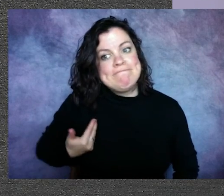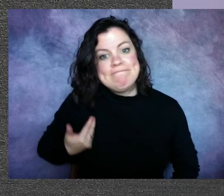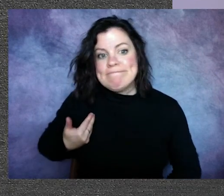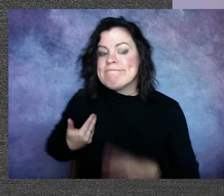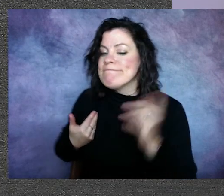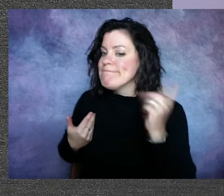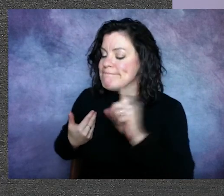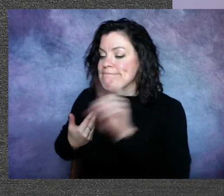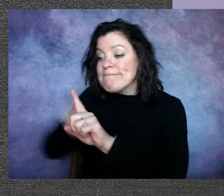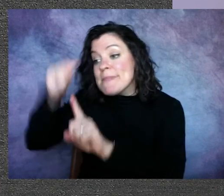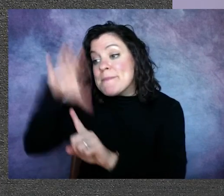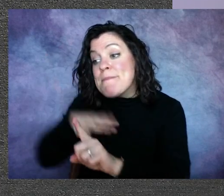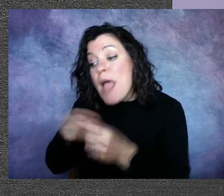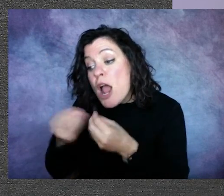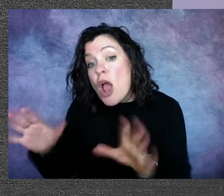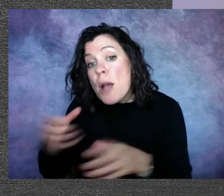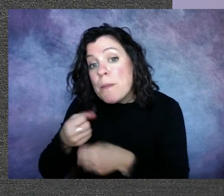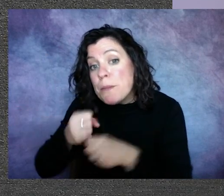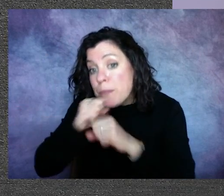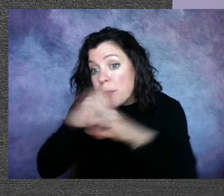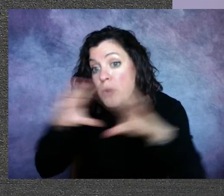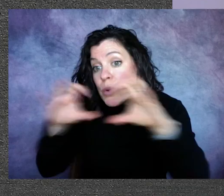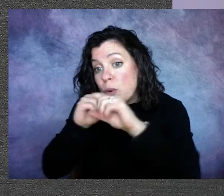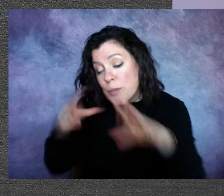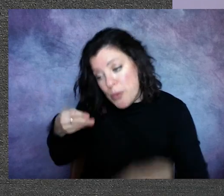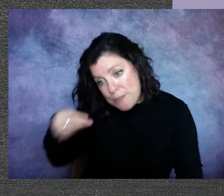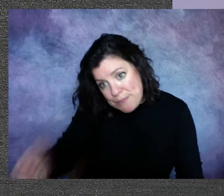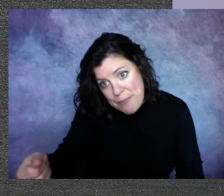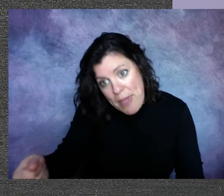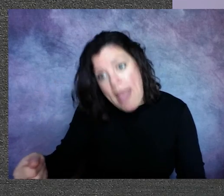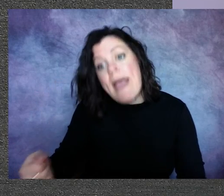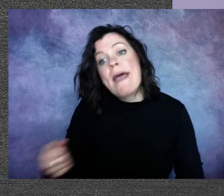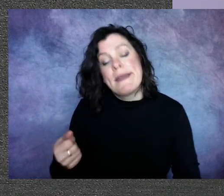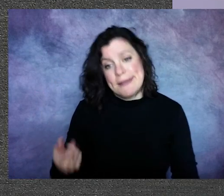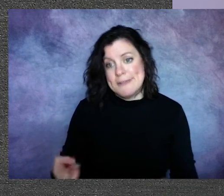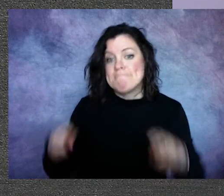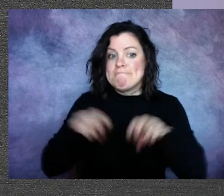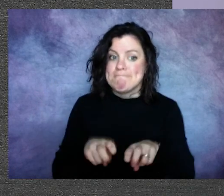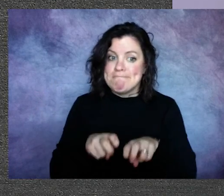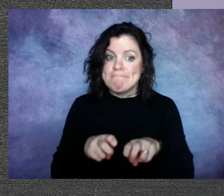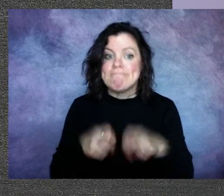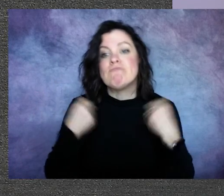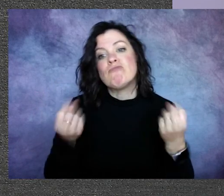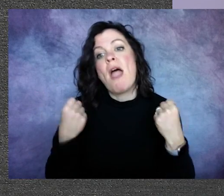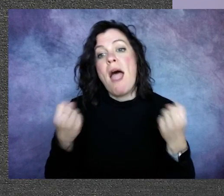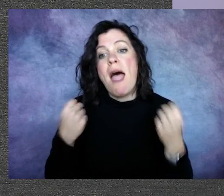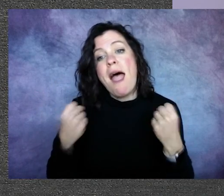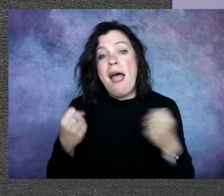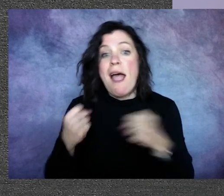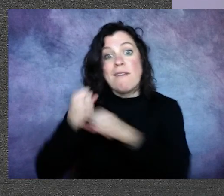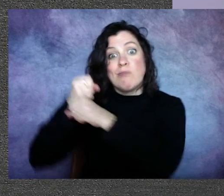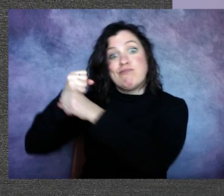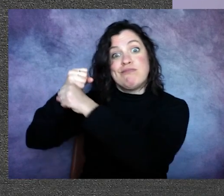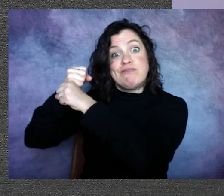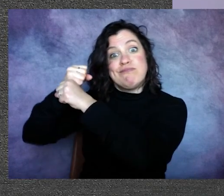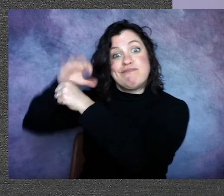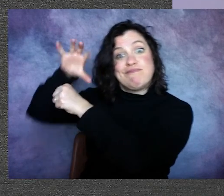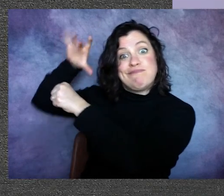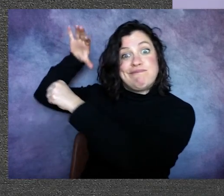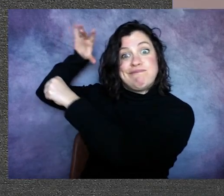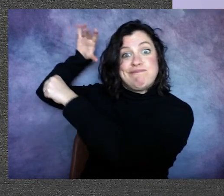man for all the balloons, and then George and the man climbed into the car. And at last, away they went.